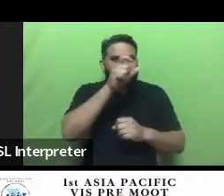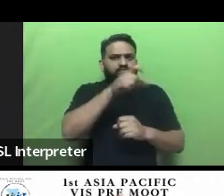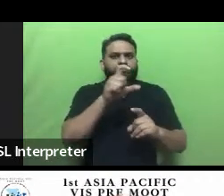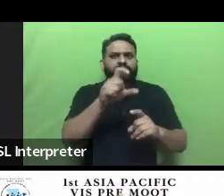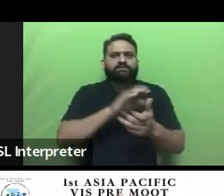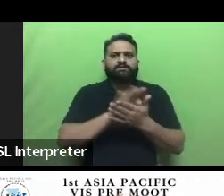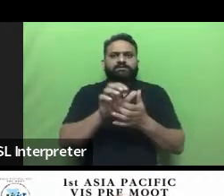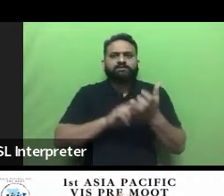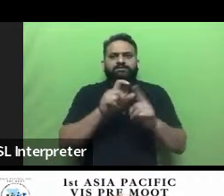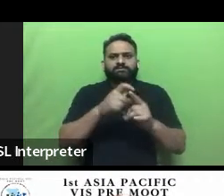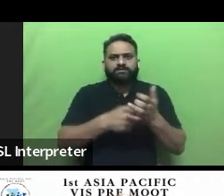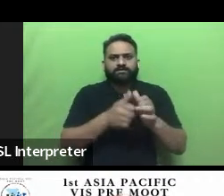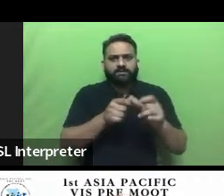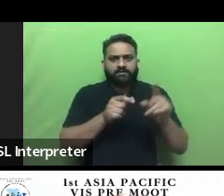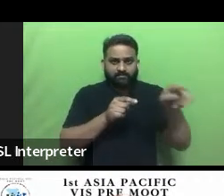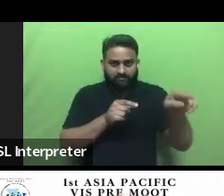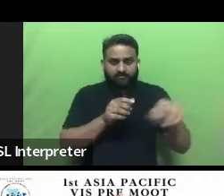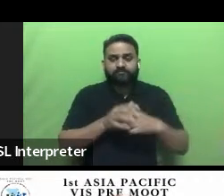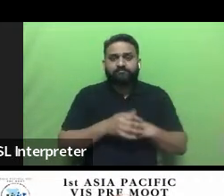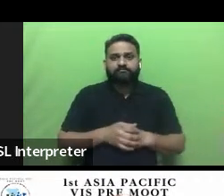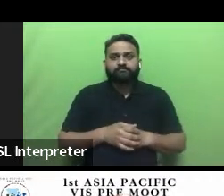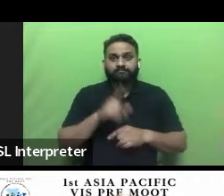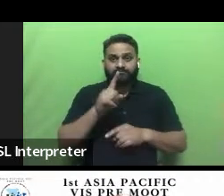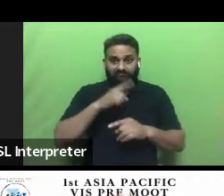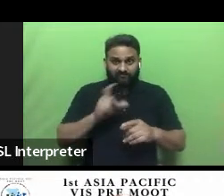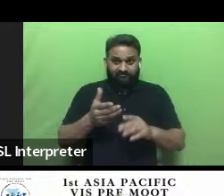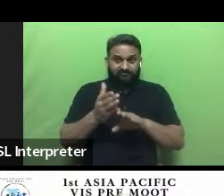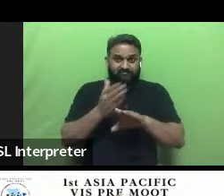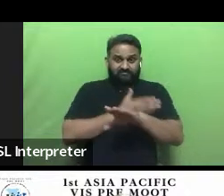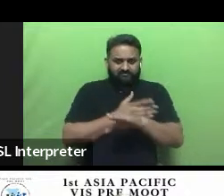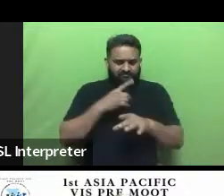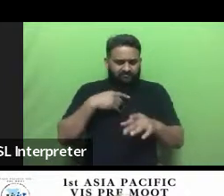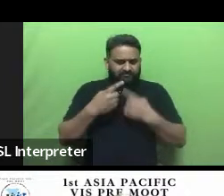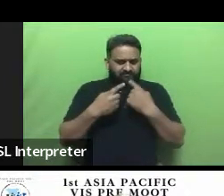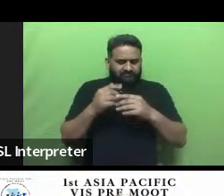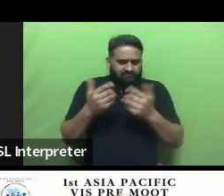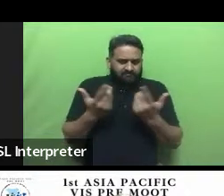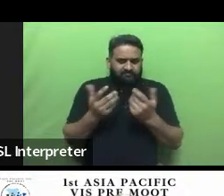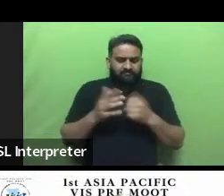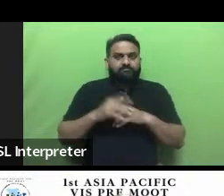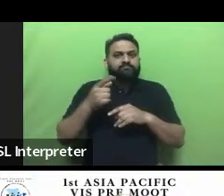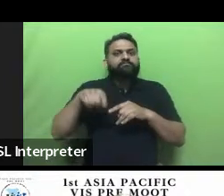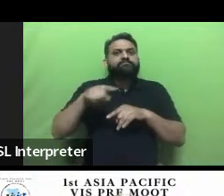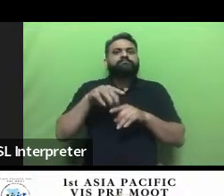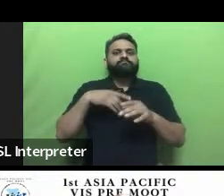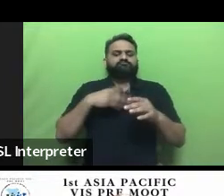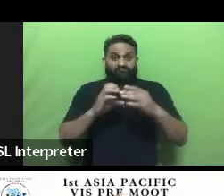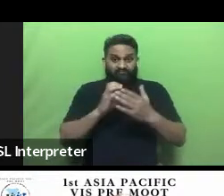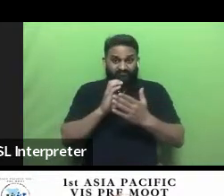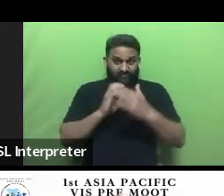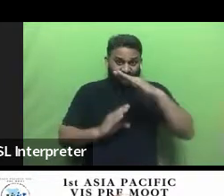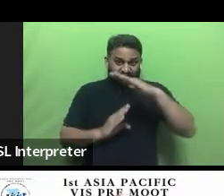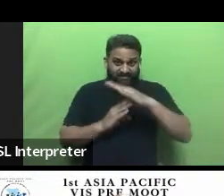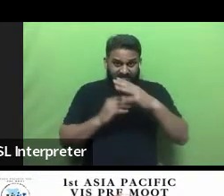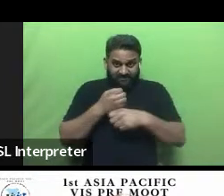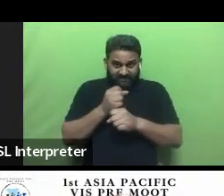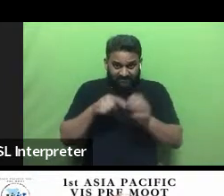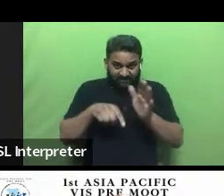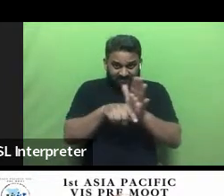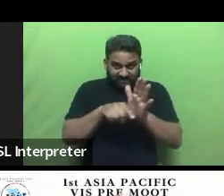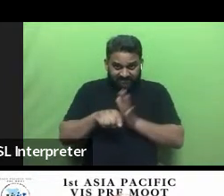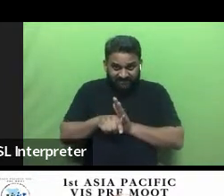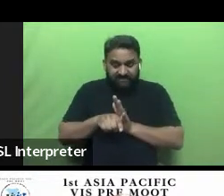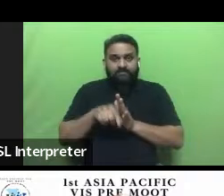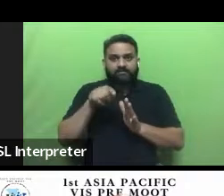in her new function, thus making this previous practice fundamental to this contract. And for these reasons, Miss